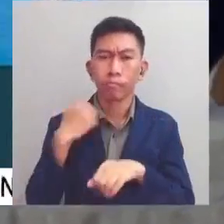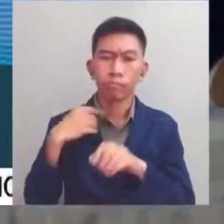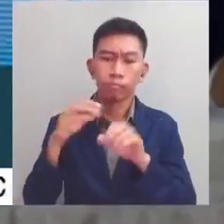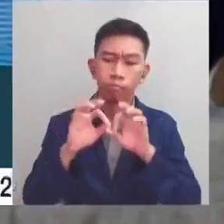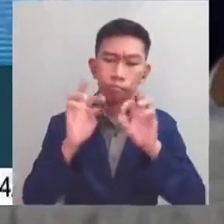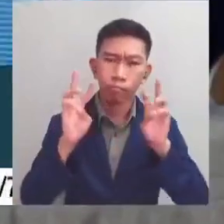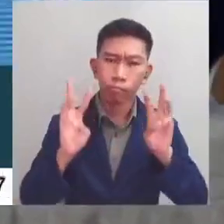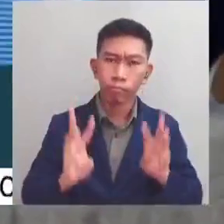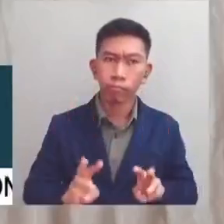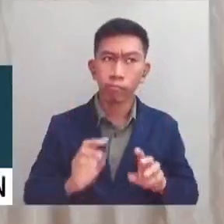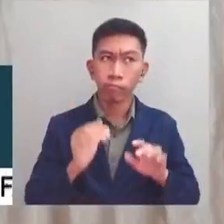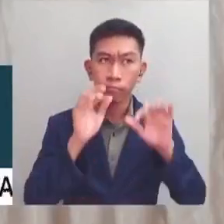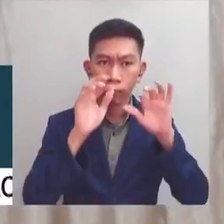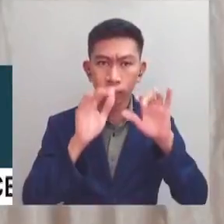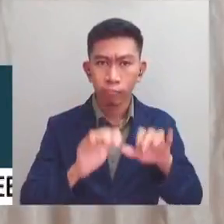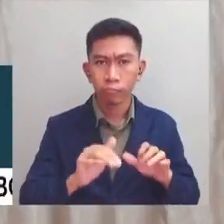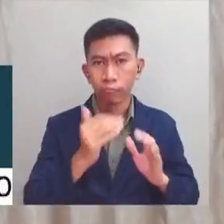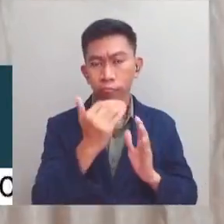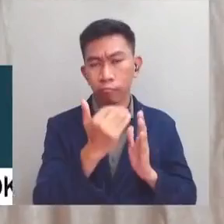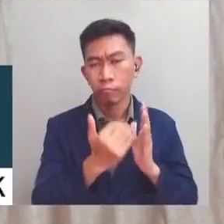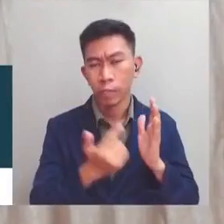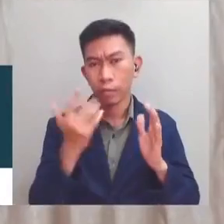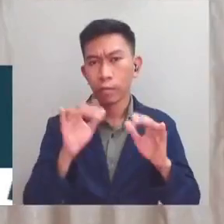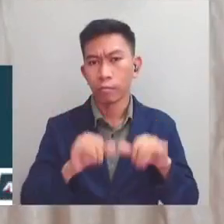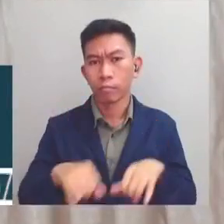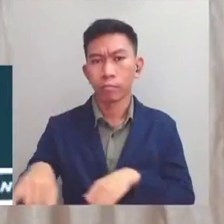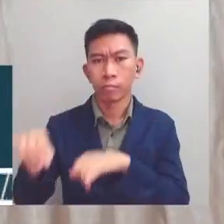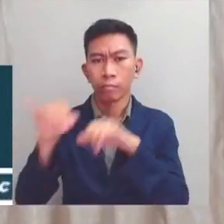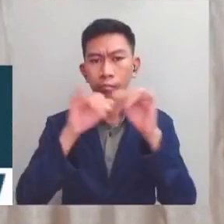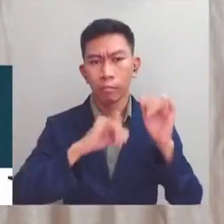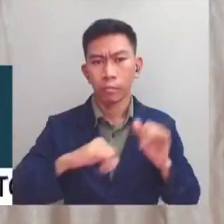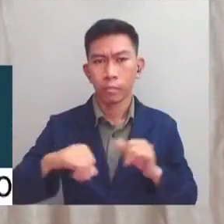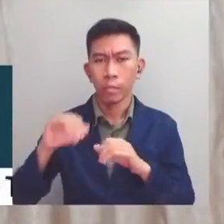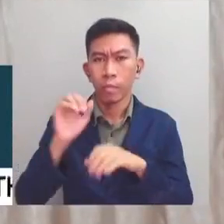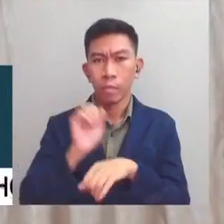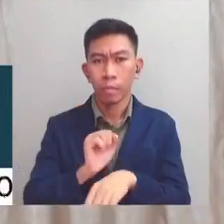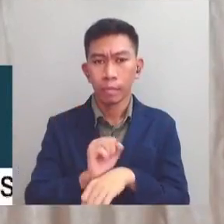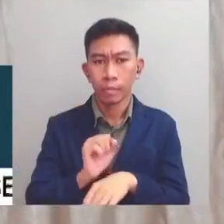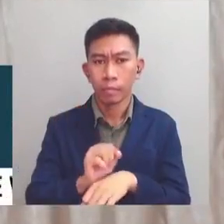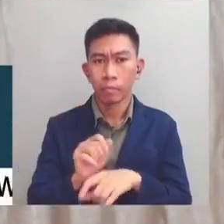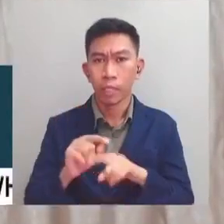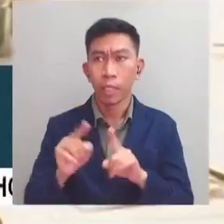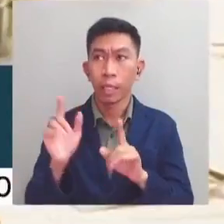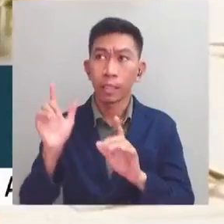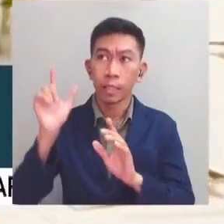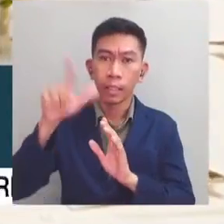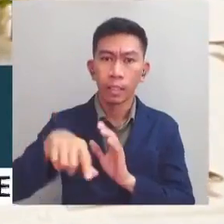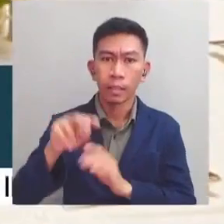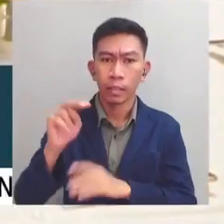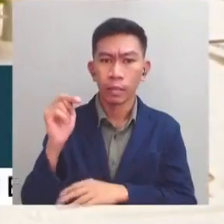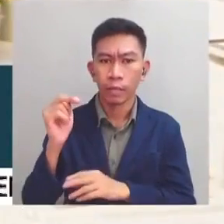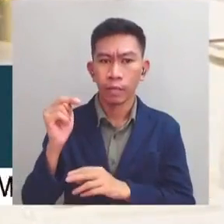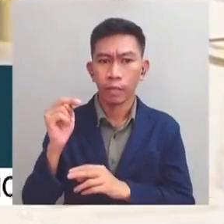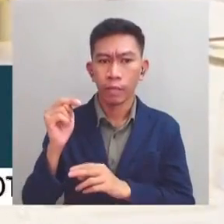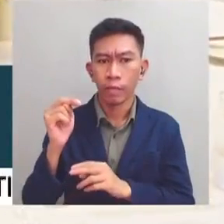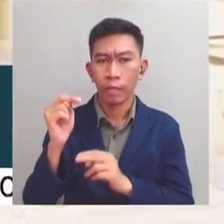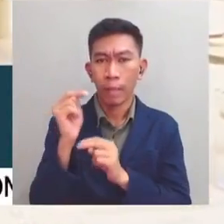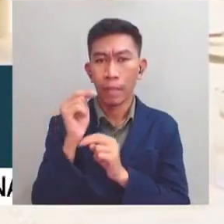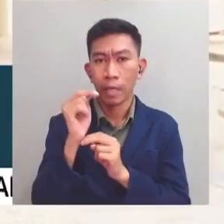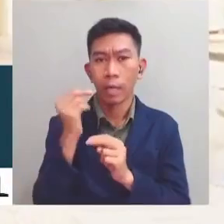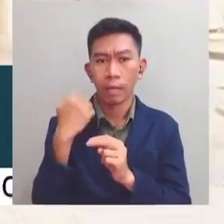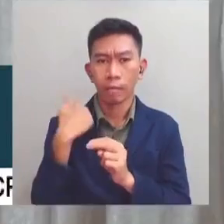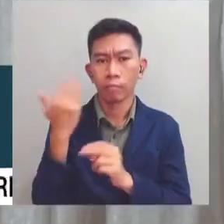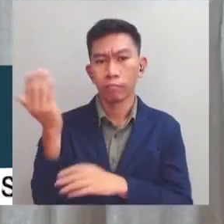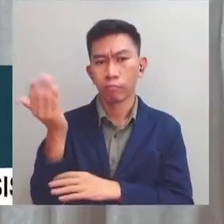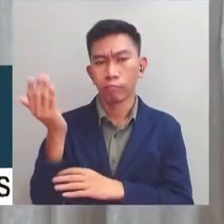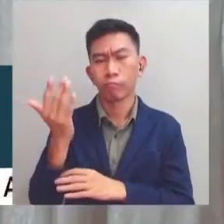the countries. However, they will be presented before a bigger audience this November, where state leaders are included in the